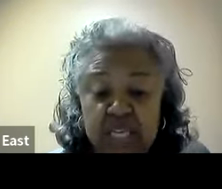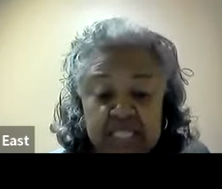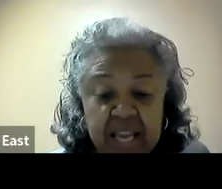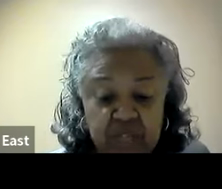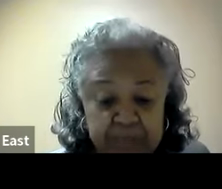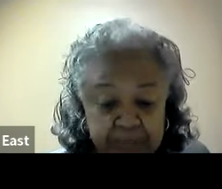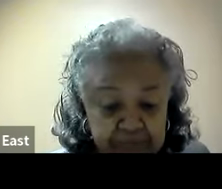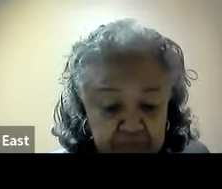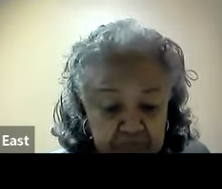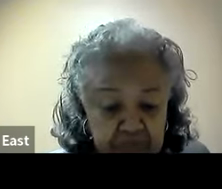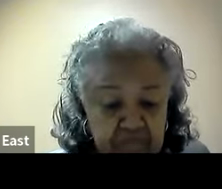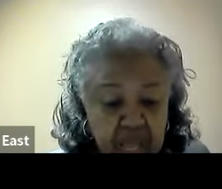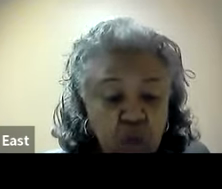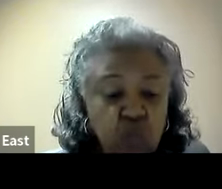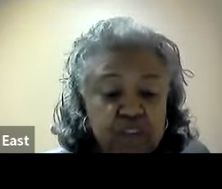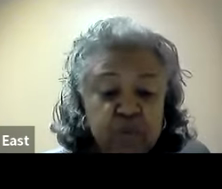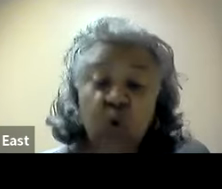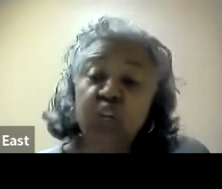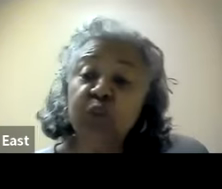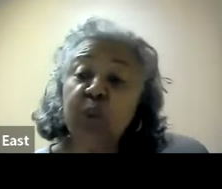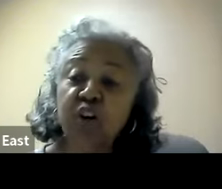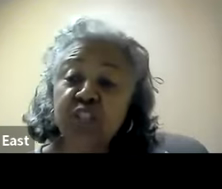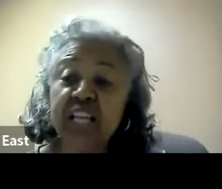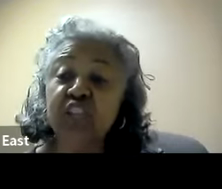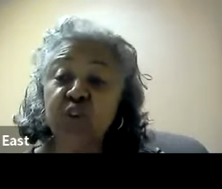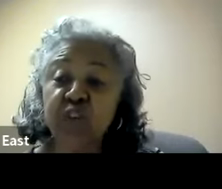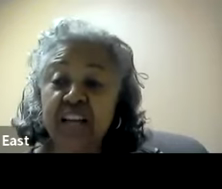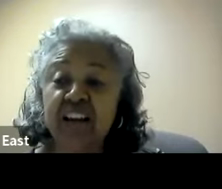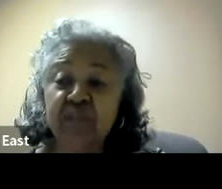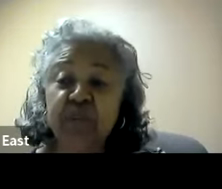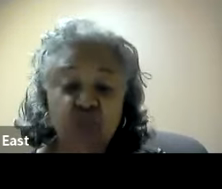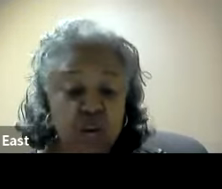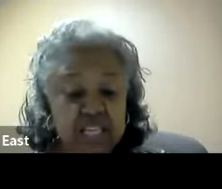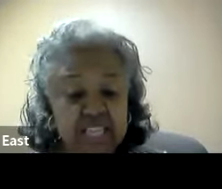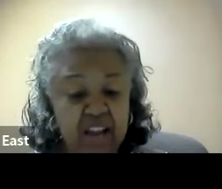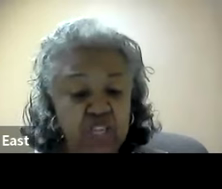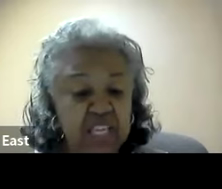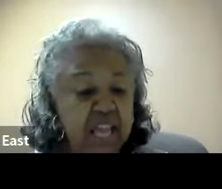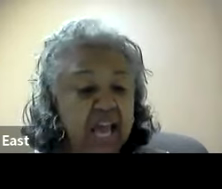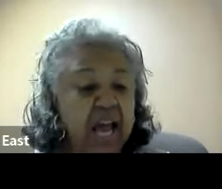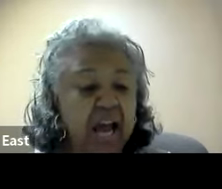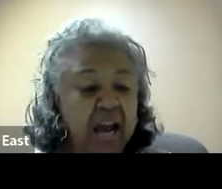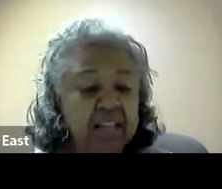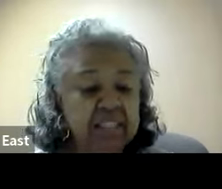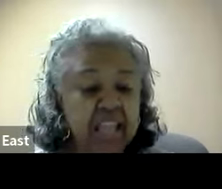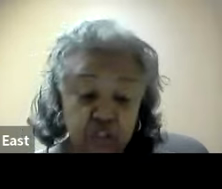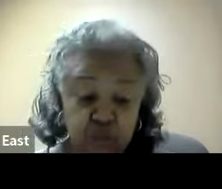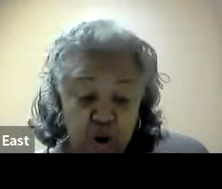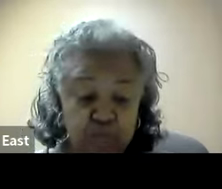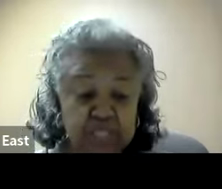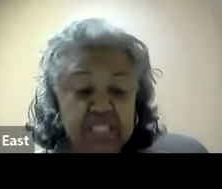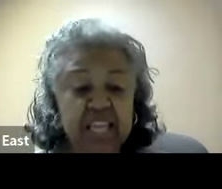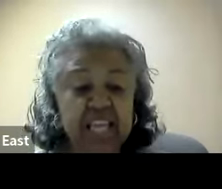in Wyandotte County. We have been working with partners like the Unified Government of Wyandotte County,